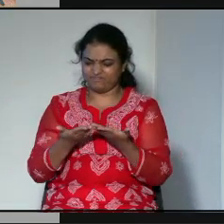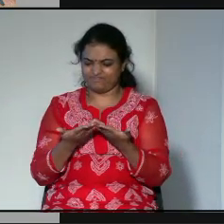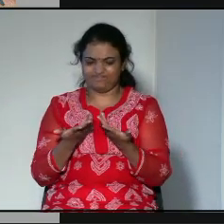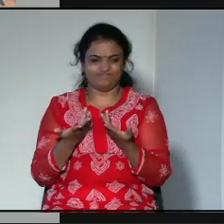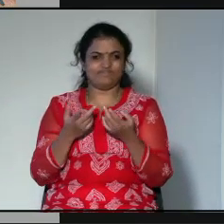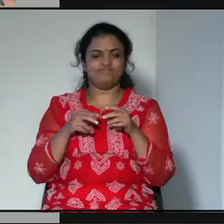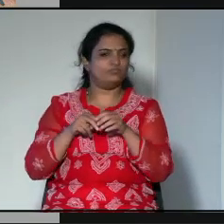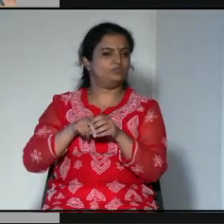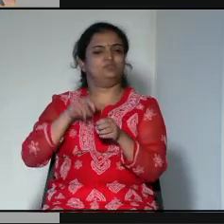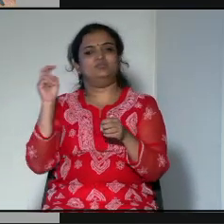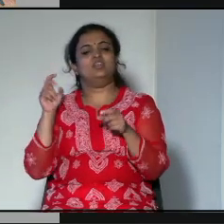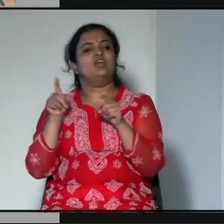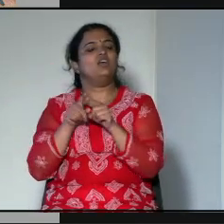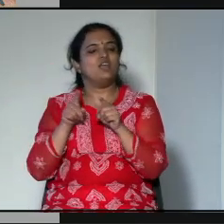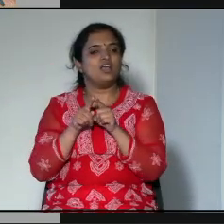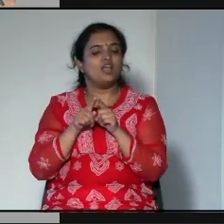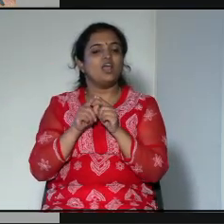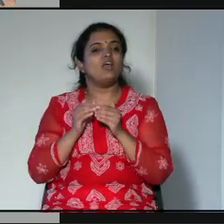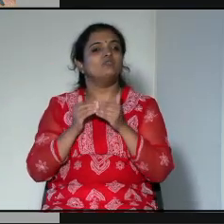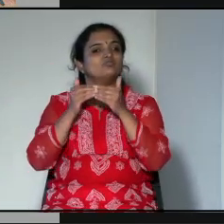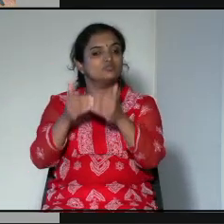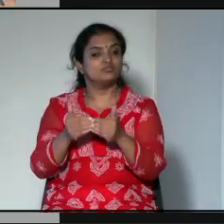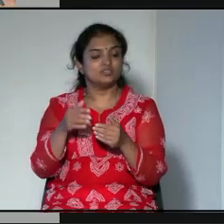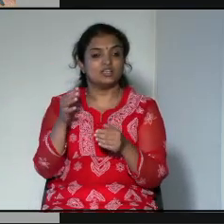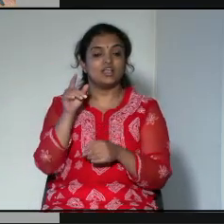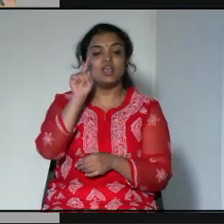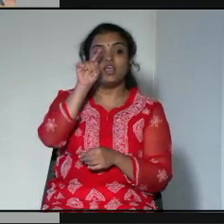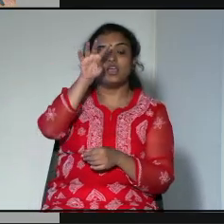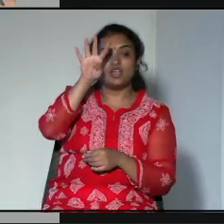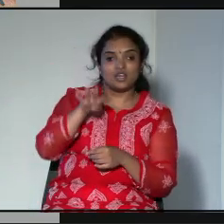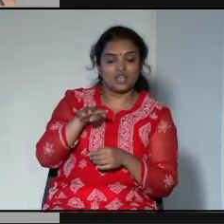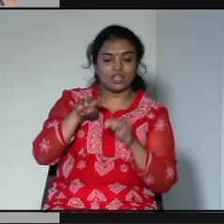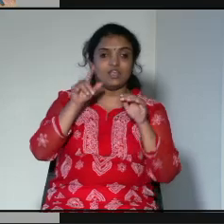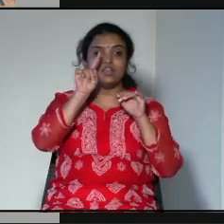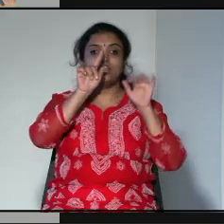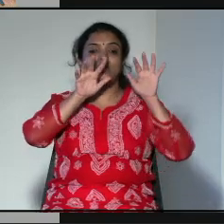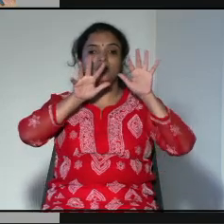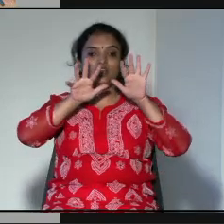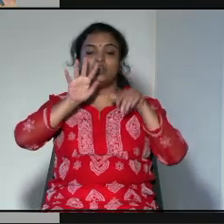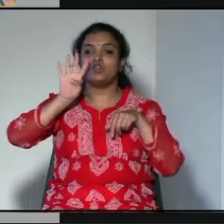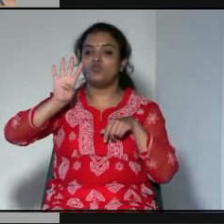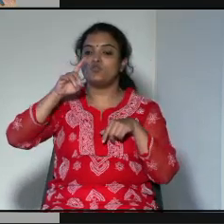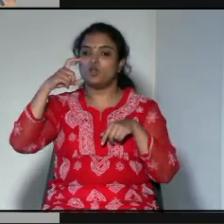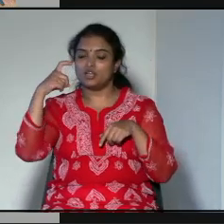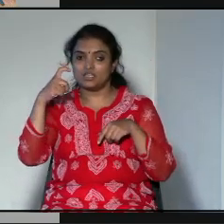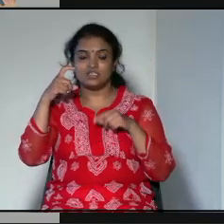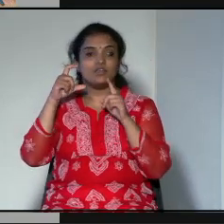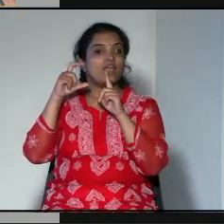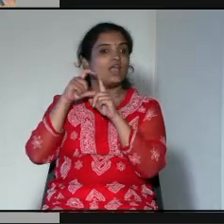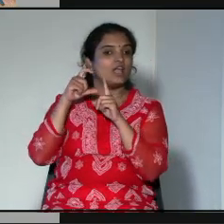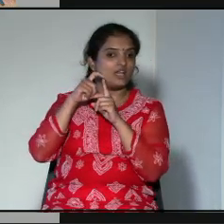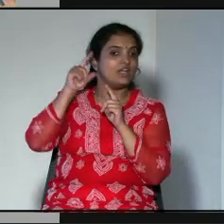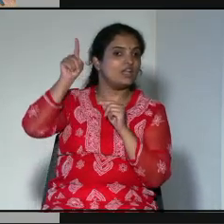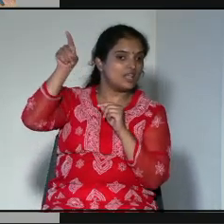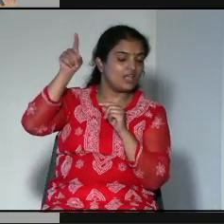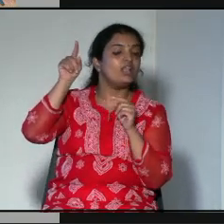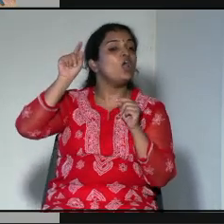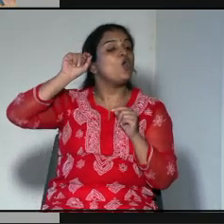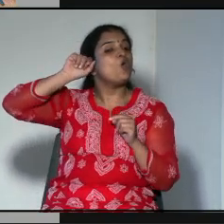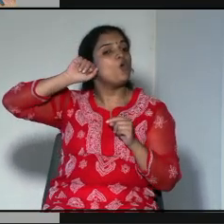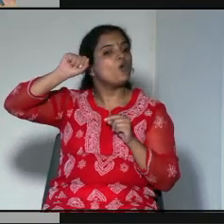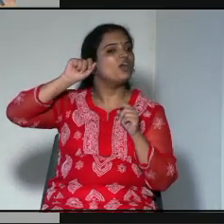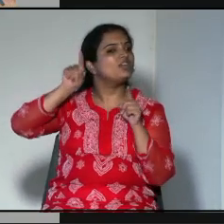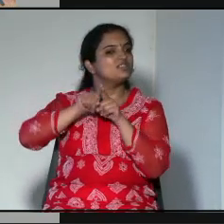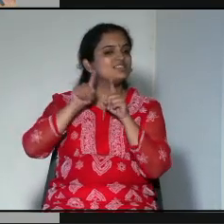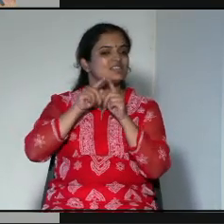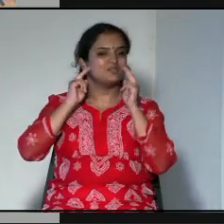In 1947, Delhi is the brand new capital, and Delhi has its own modernist art movement of